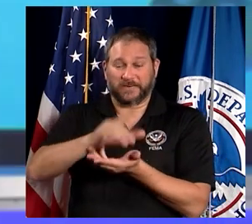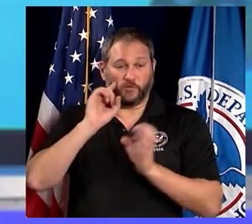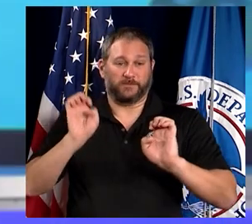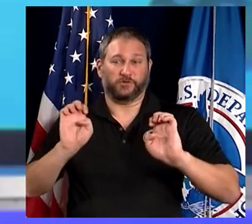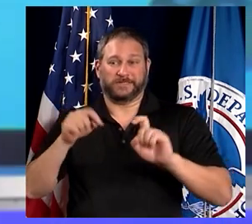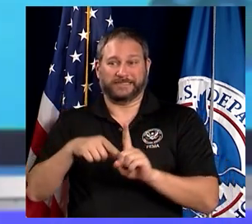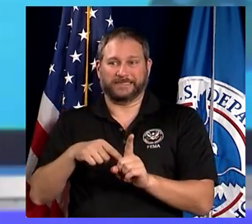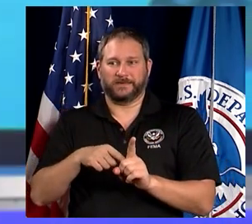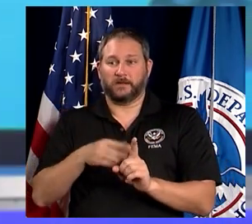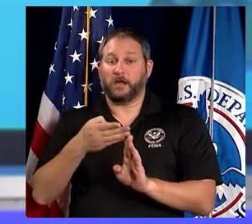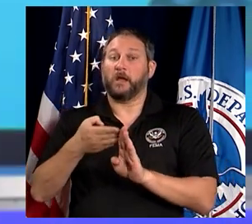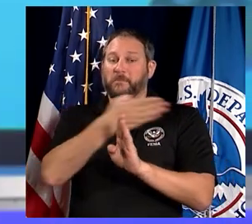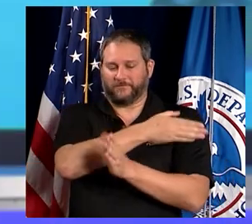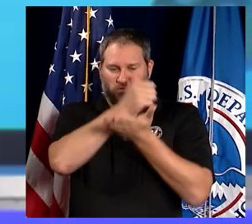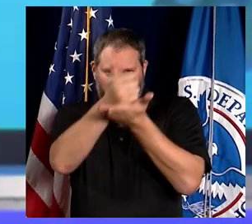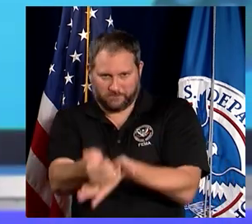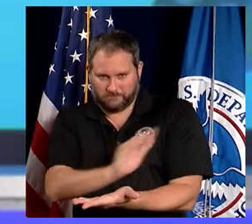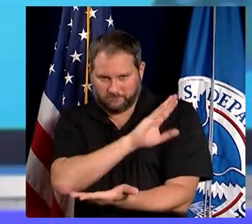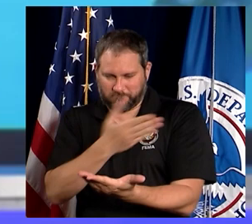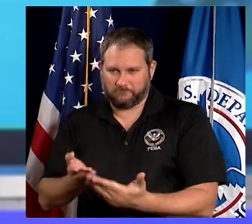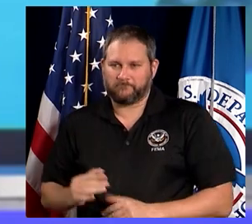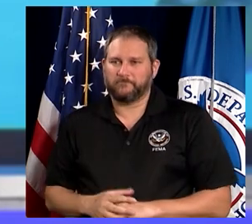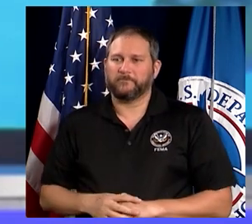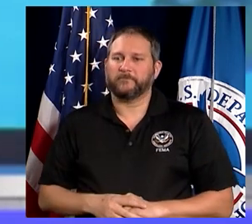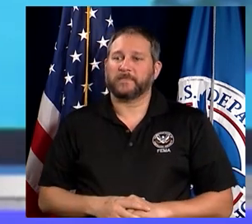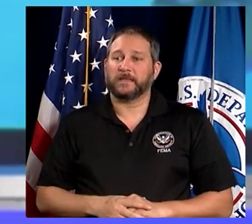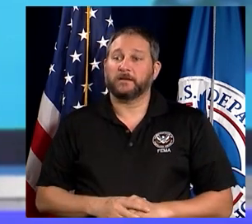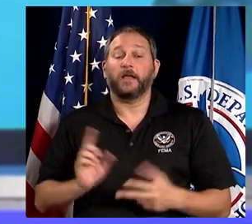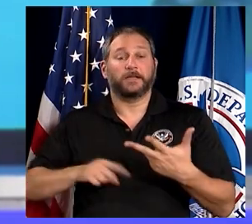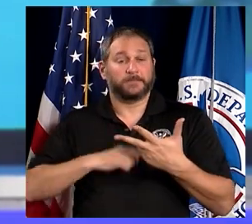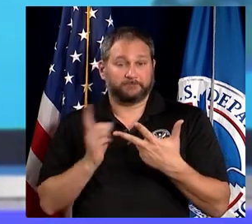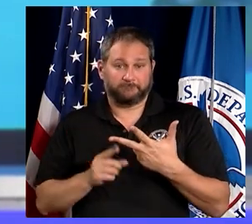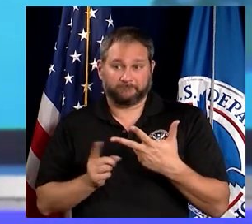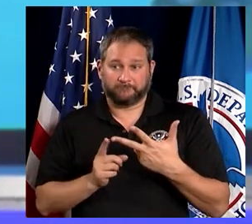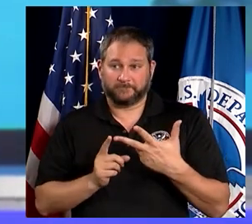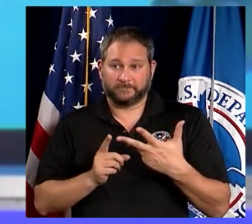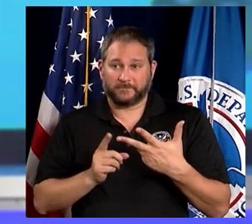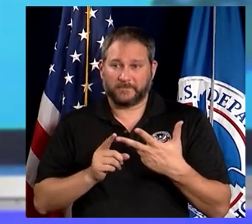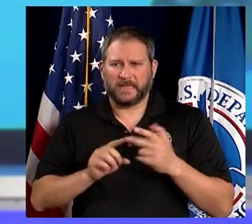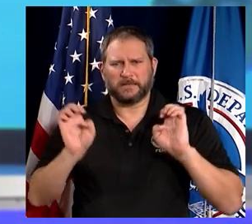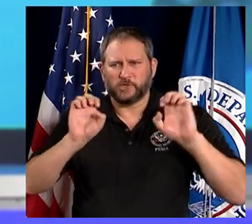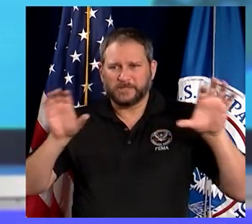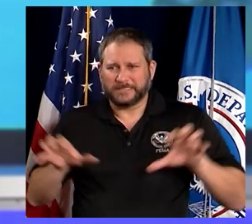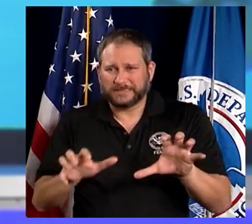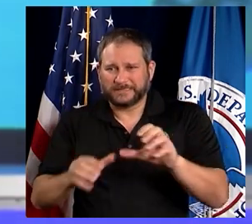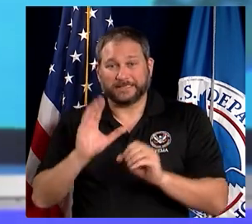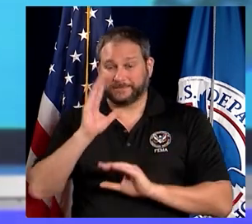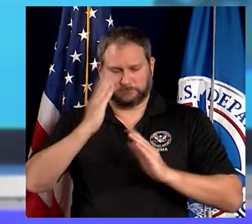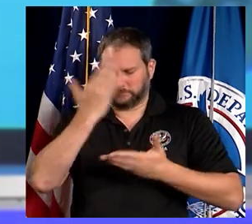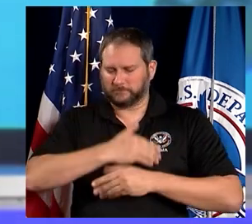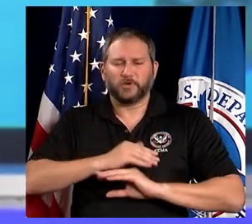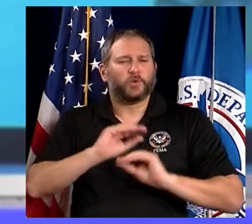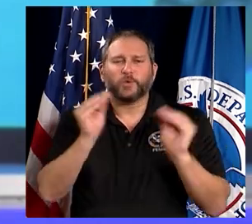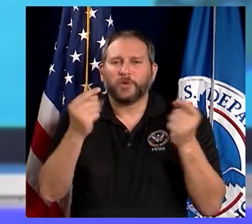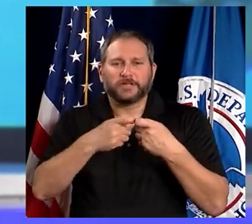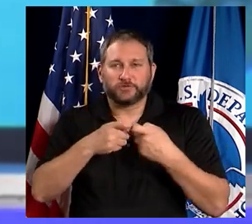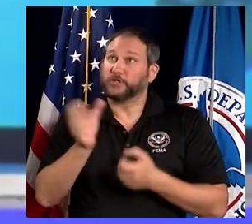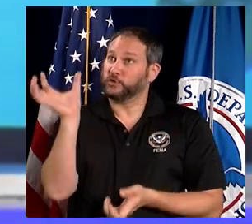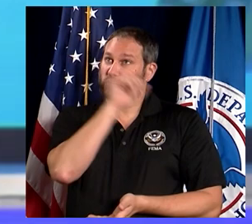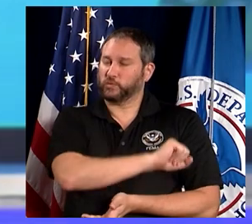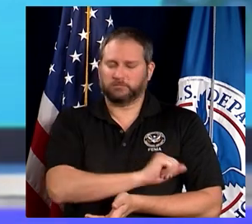outside. Third, emergency exercises should assume there is no electricity in the impacted